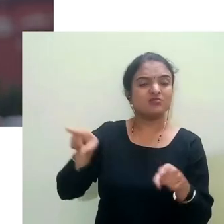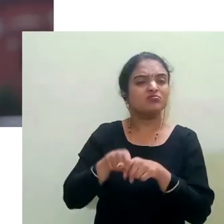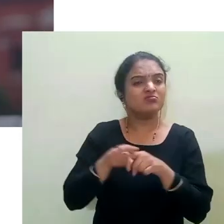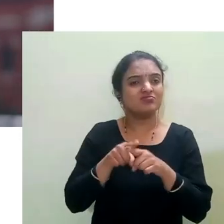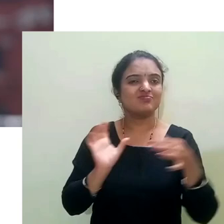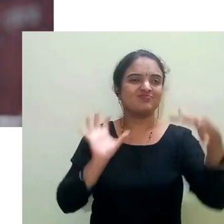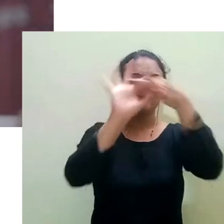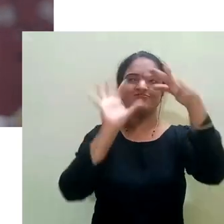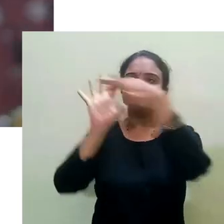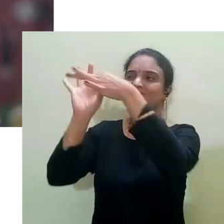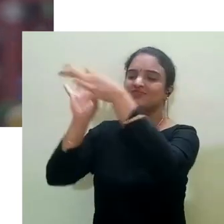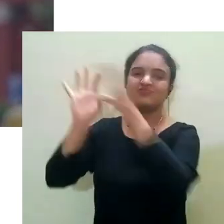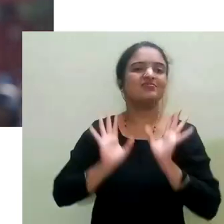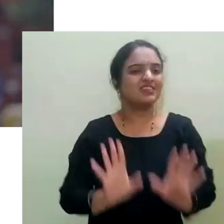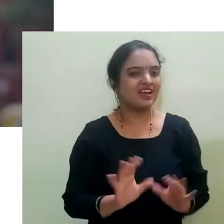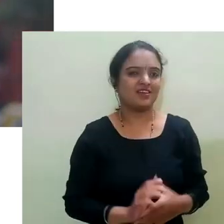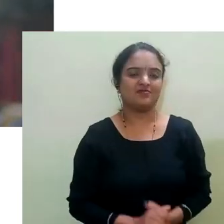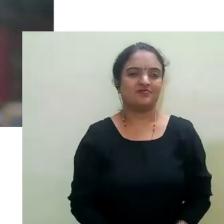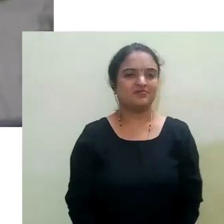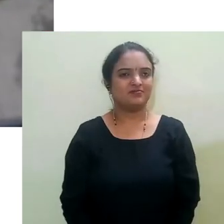pathways that make these connections.